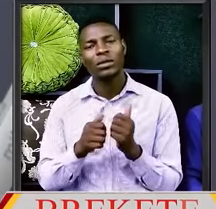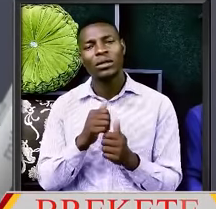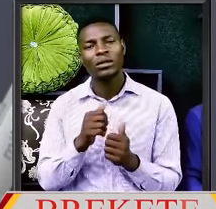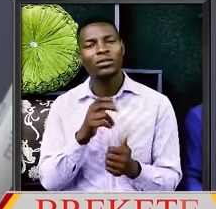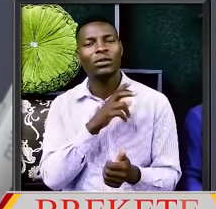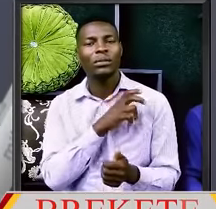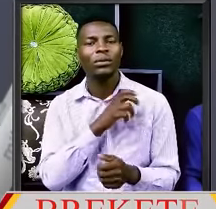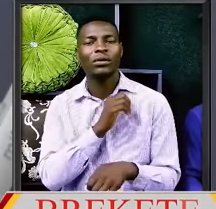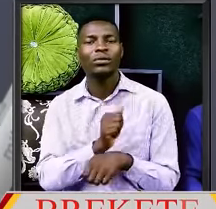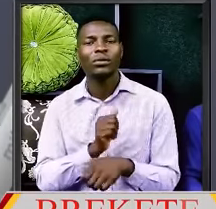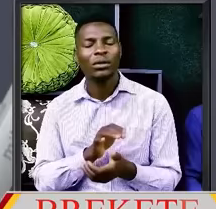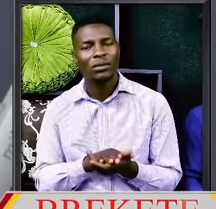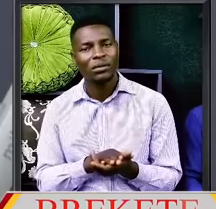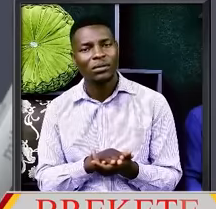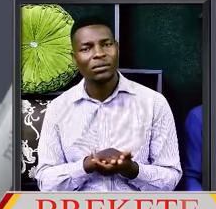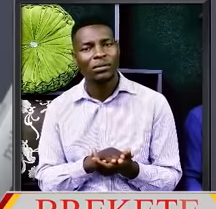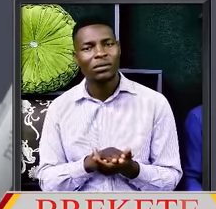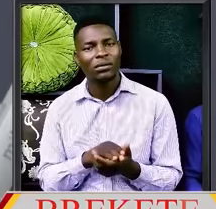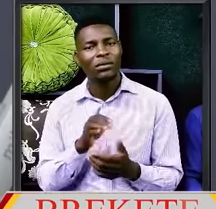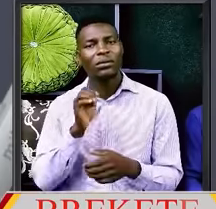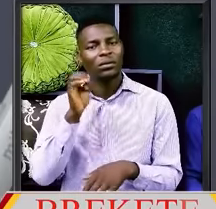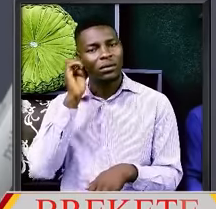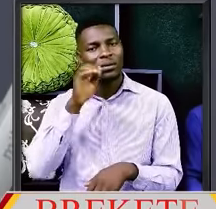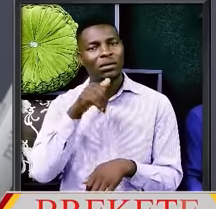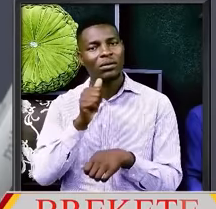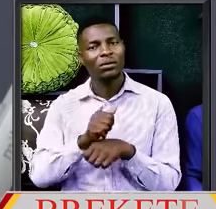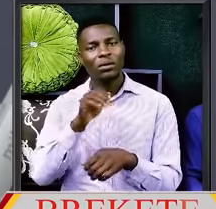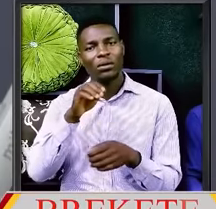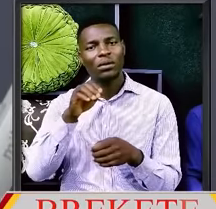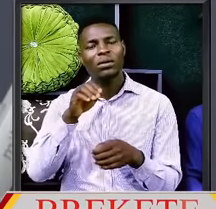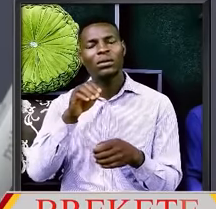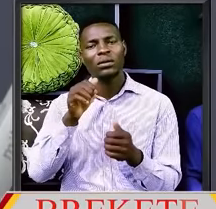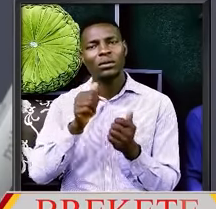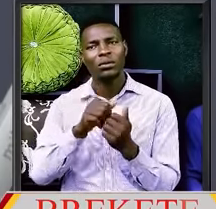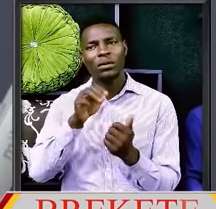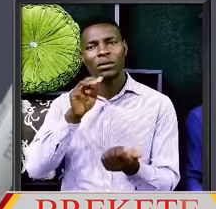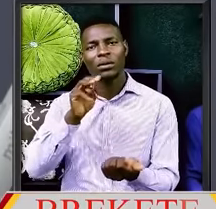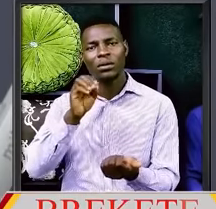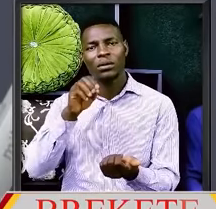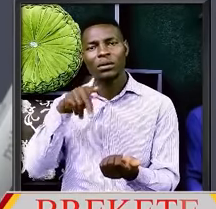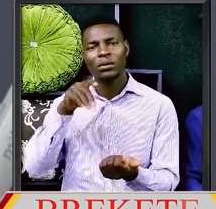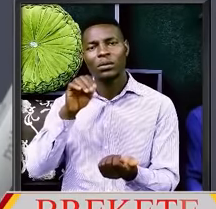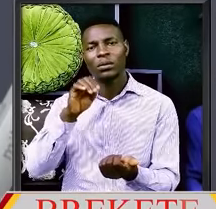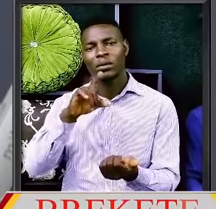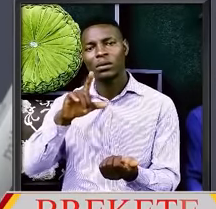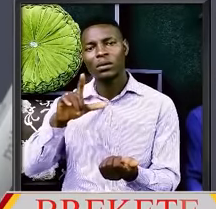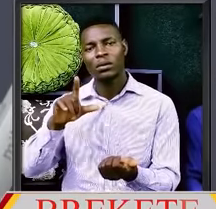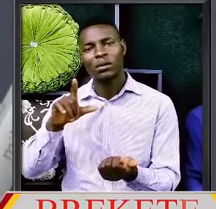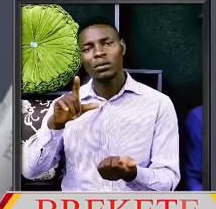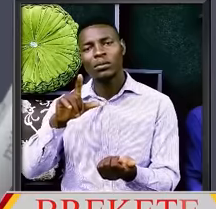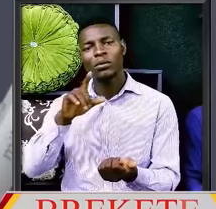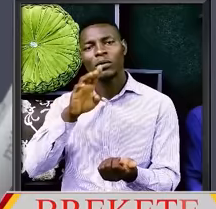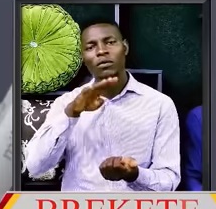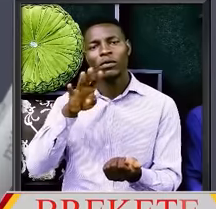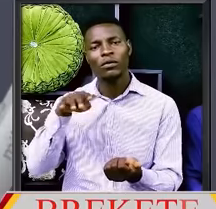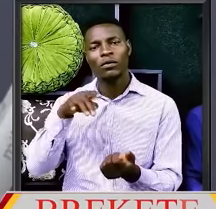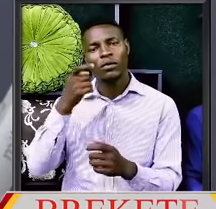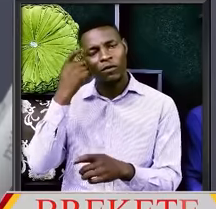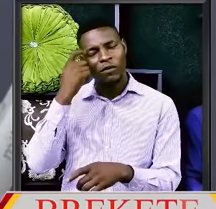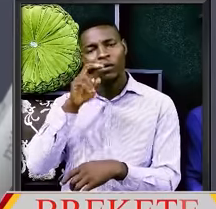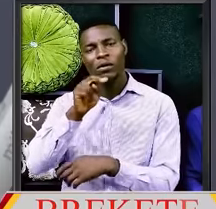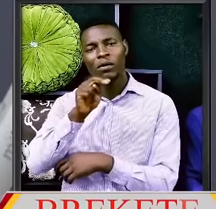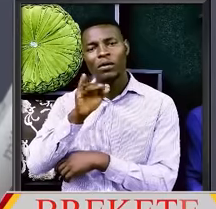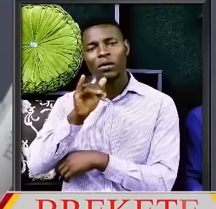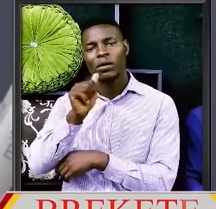work? For Mopo. Mopo. Nah, Mopo. Yes, Mopo Junction, for Nyanya.